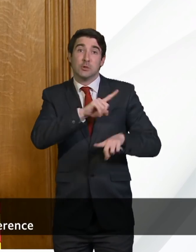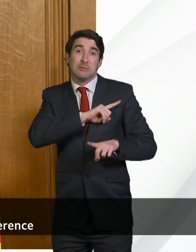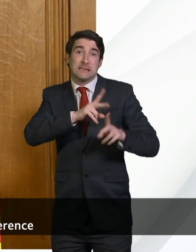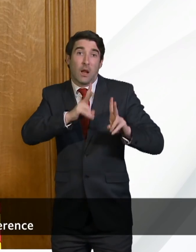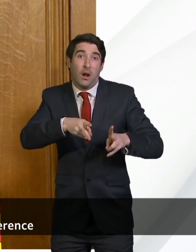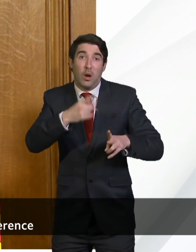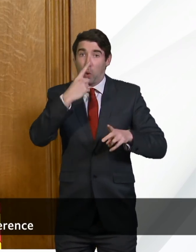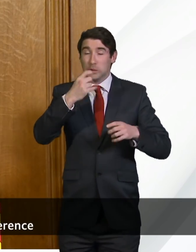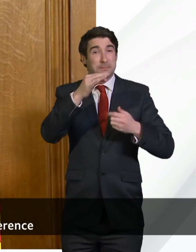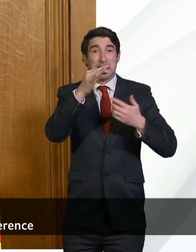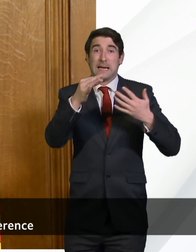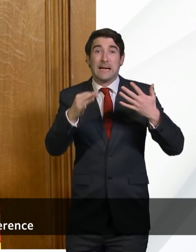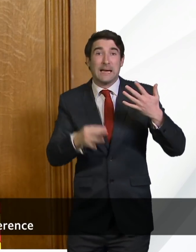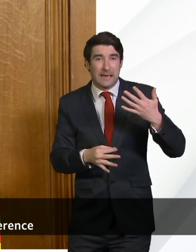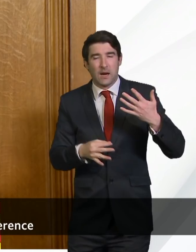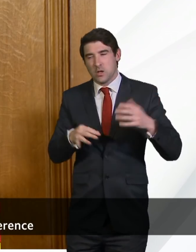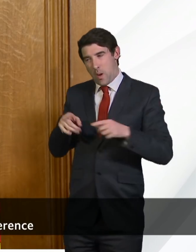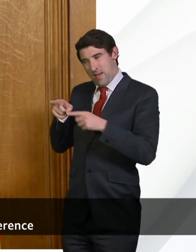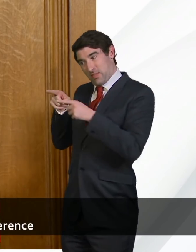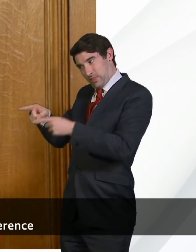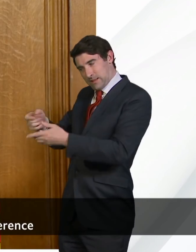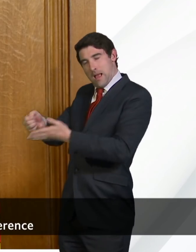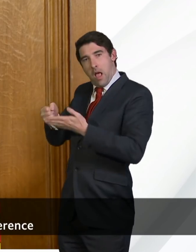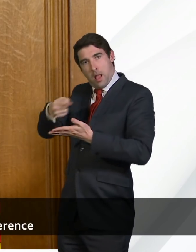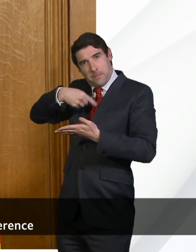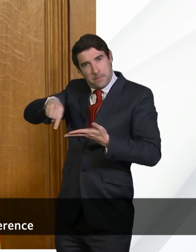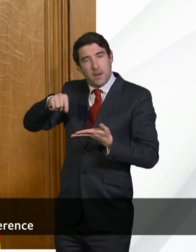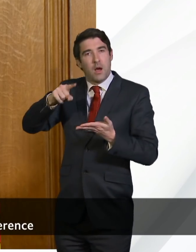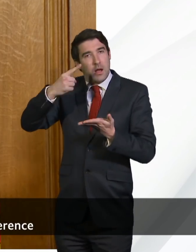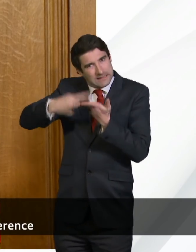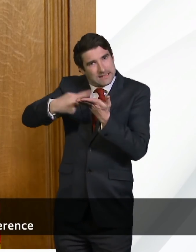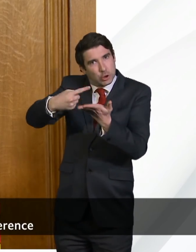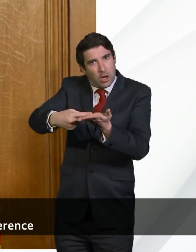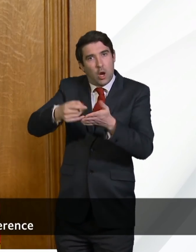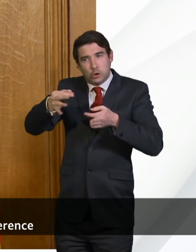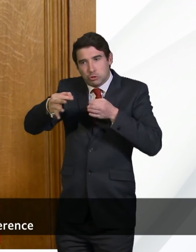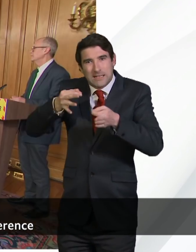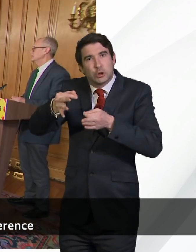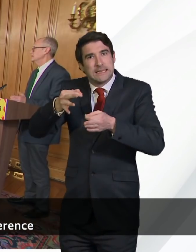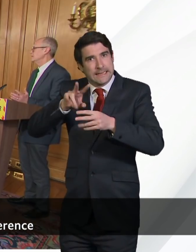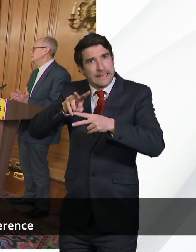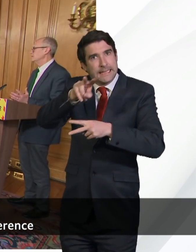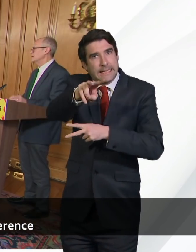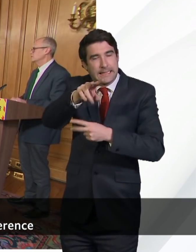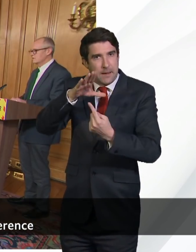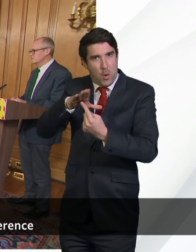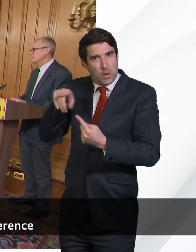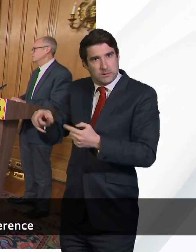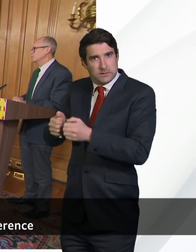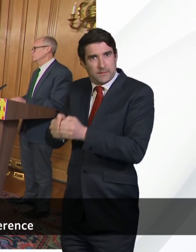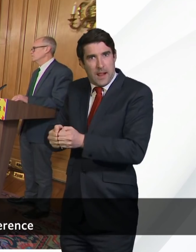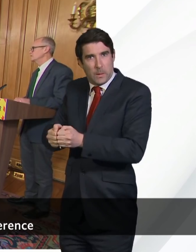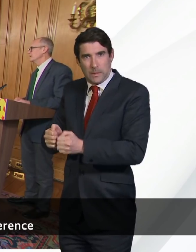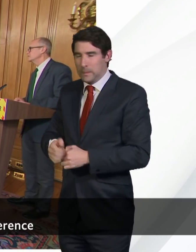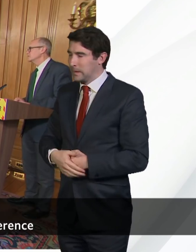and to make decisions, for example, about what we need to change in terms of our current interventions. And the answer to the question is yes, of